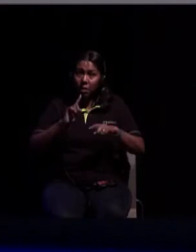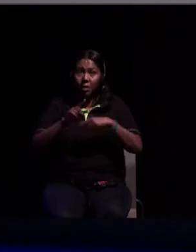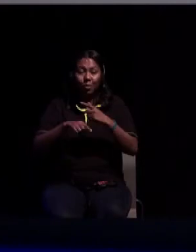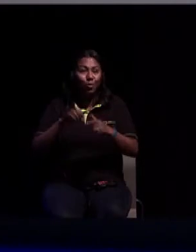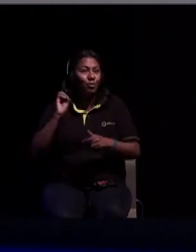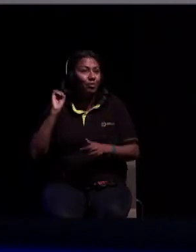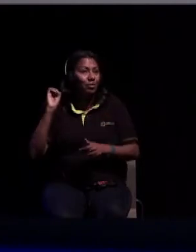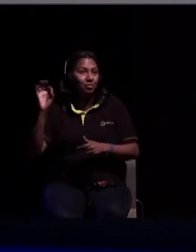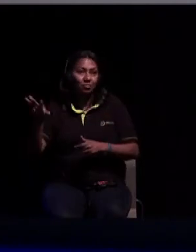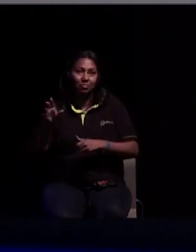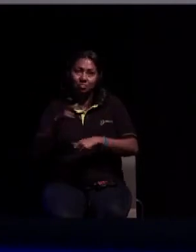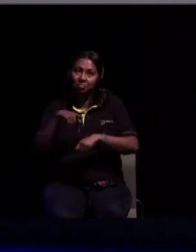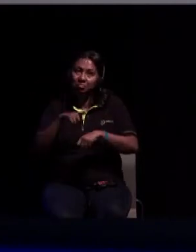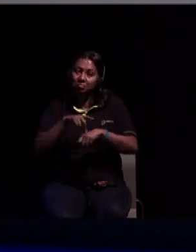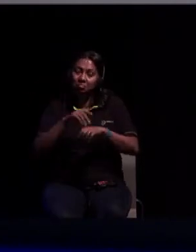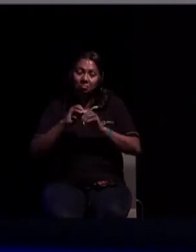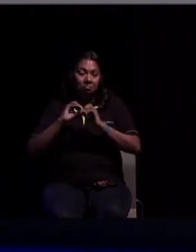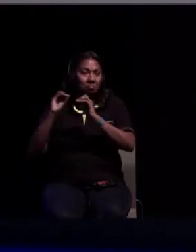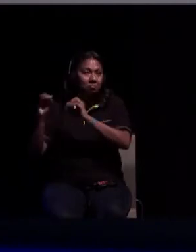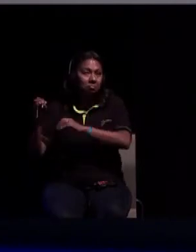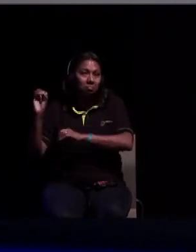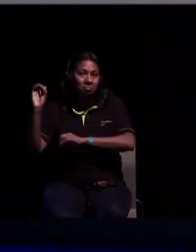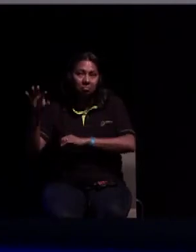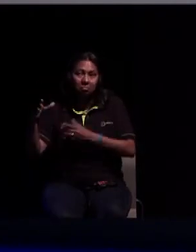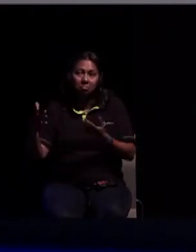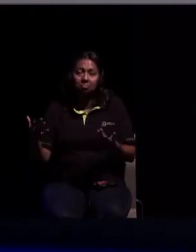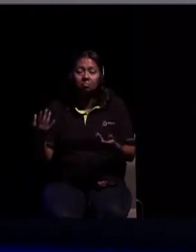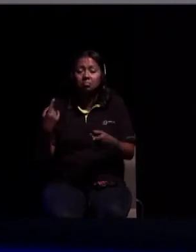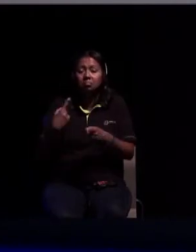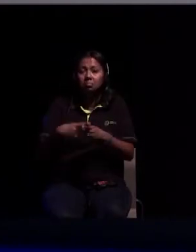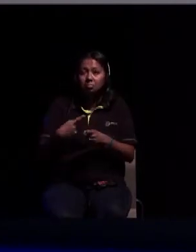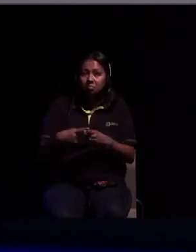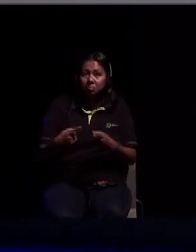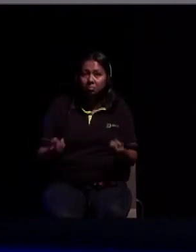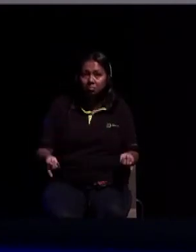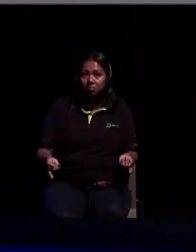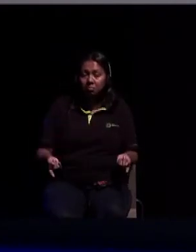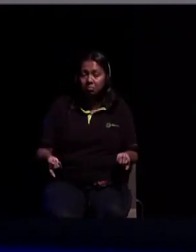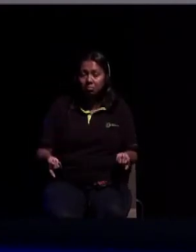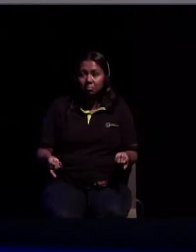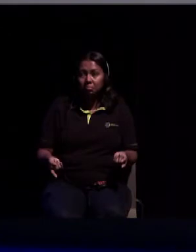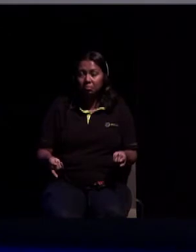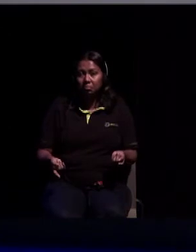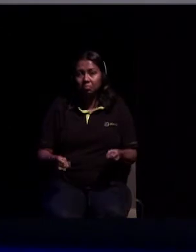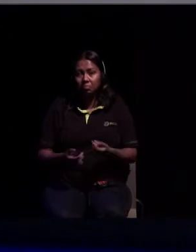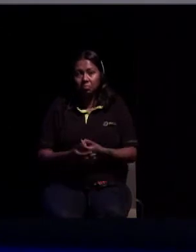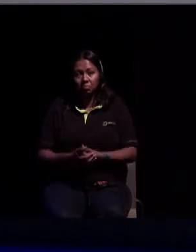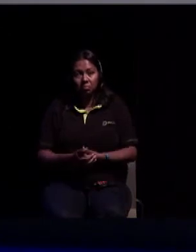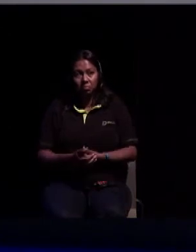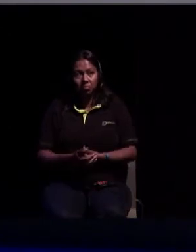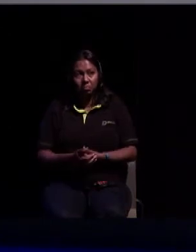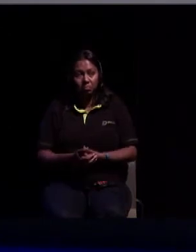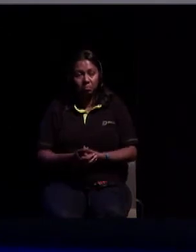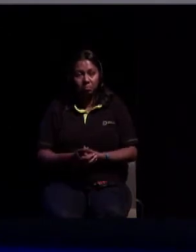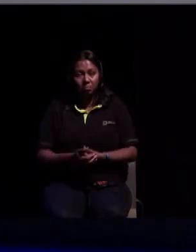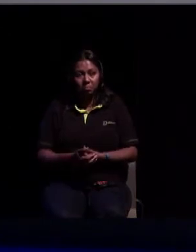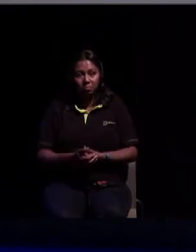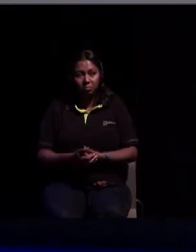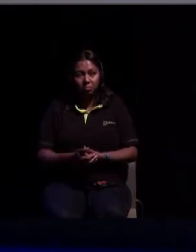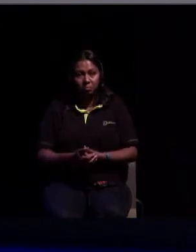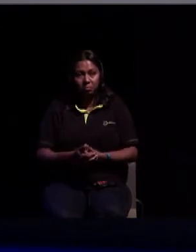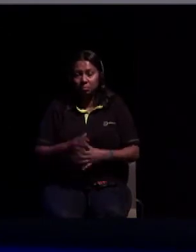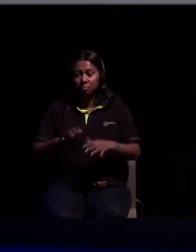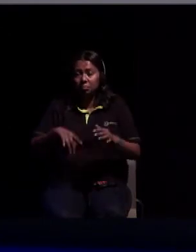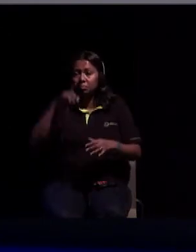blinkered, which I think comes from the fact that they really don't know more than what they've been fed. And in fact, in society, both